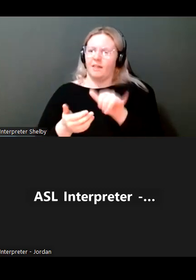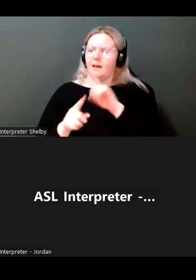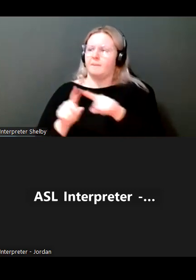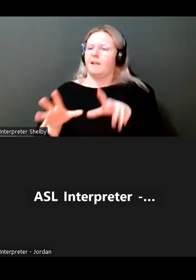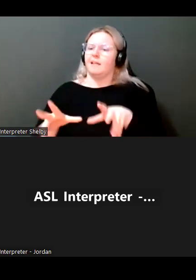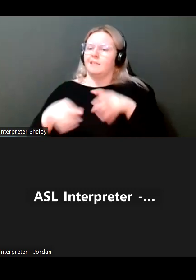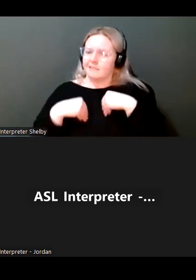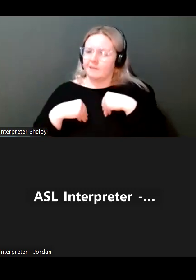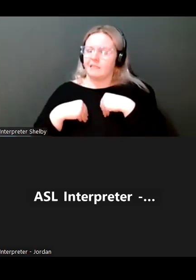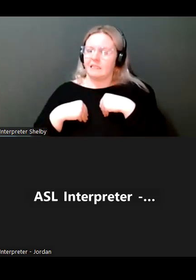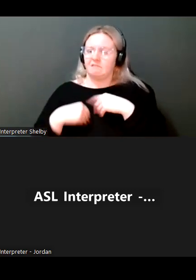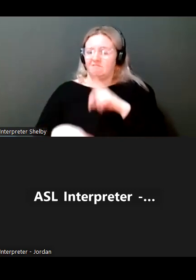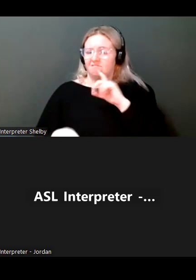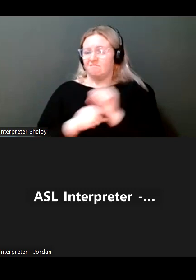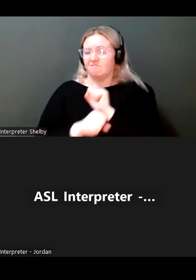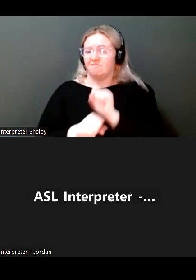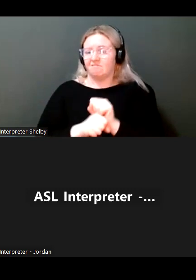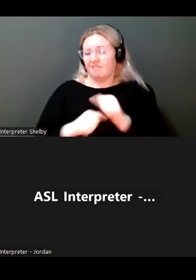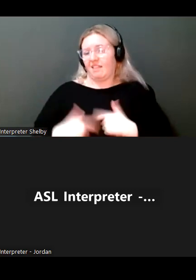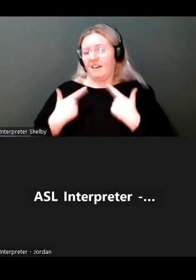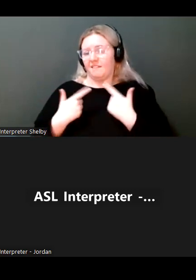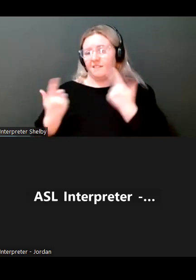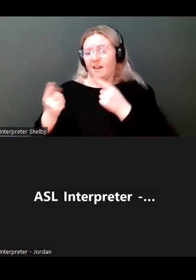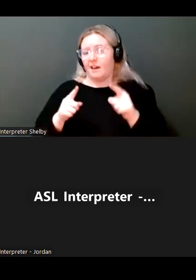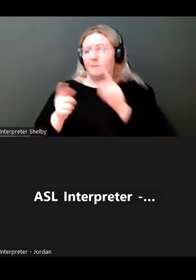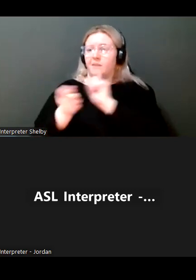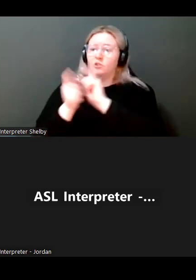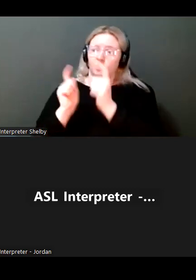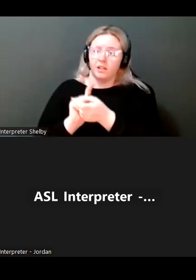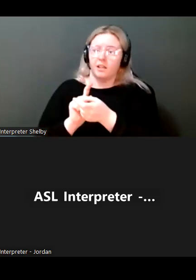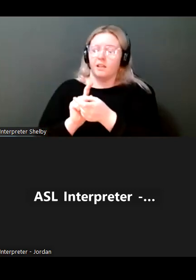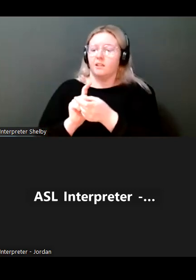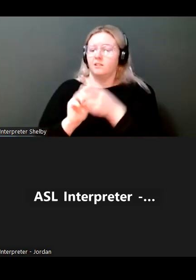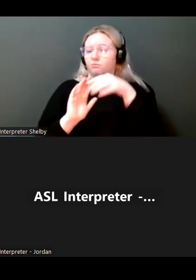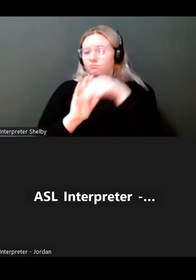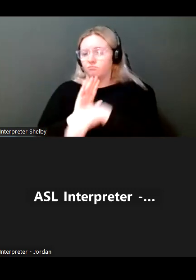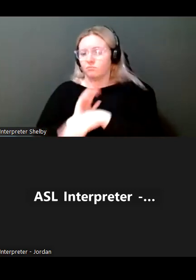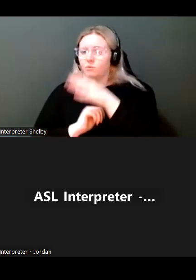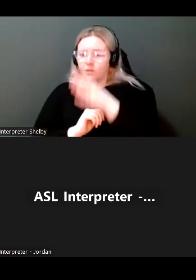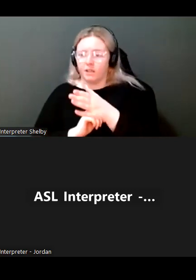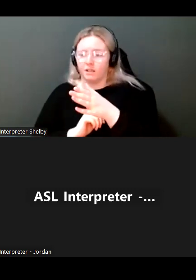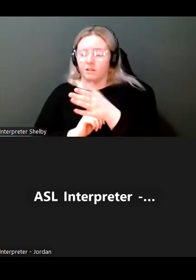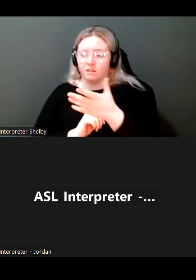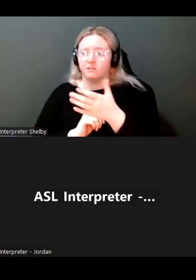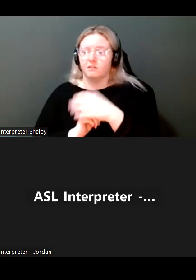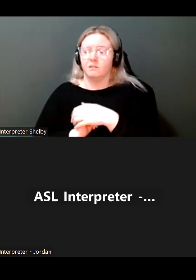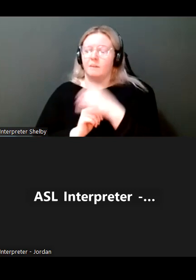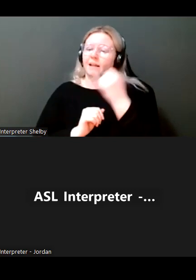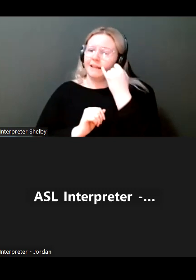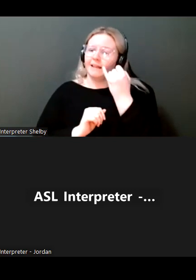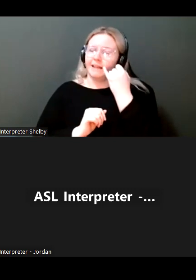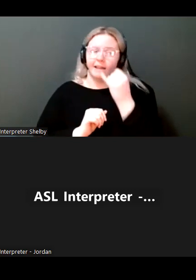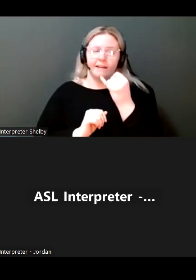the changes that are going to happen. And, you know, as long as it's not something that's interfering with your